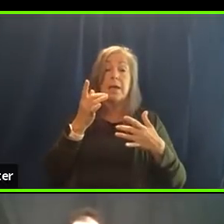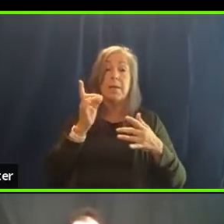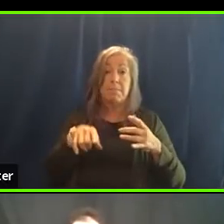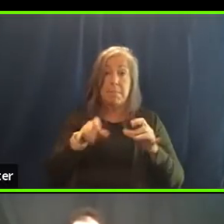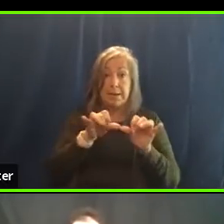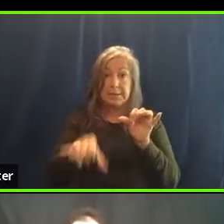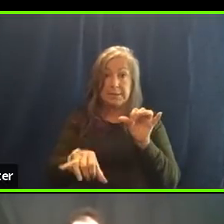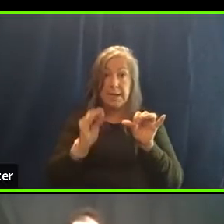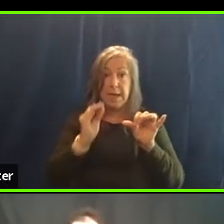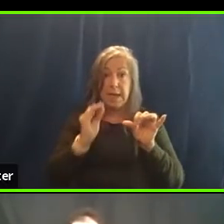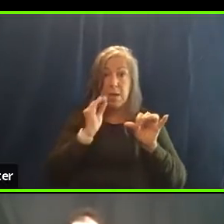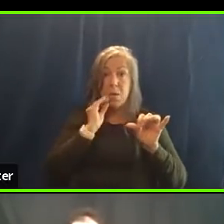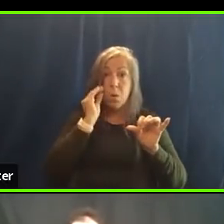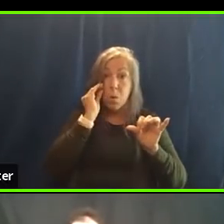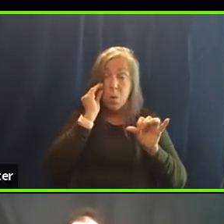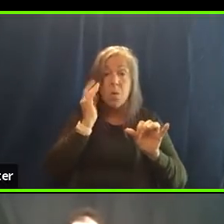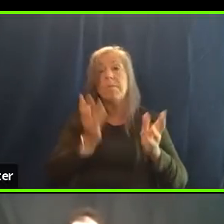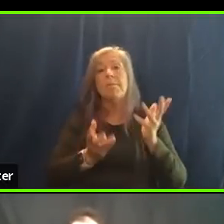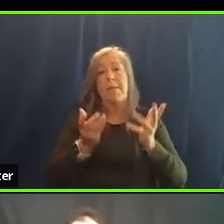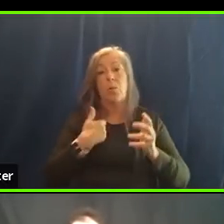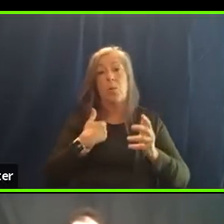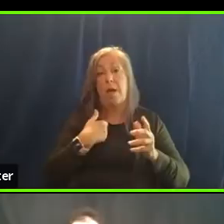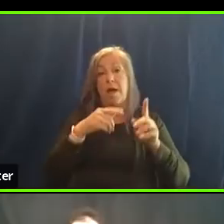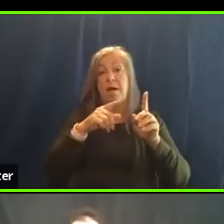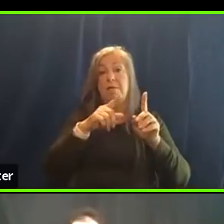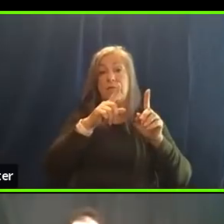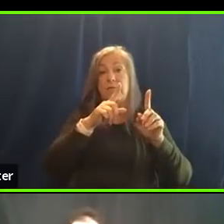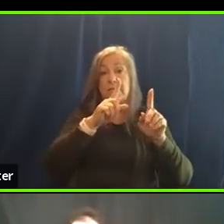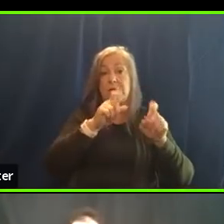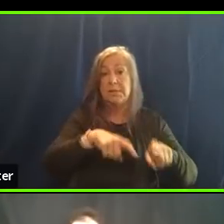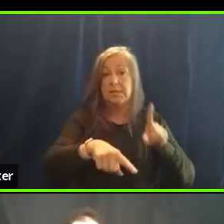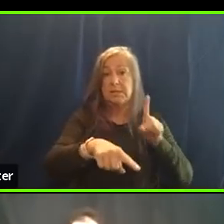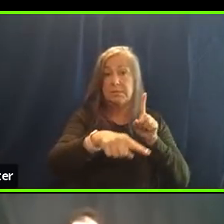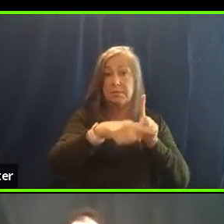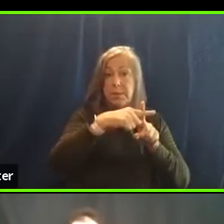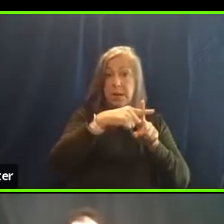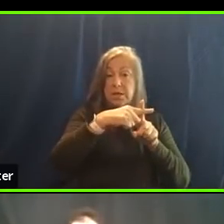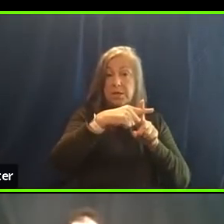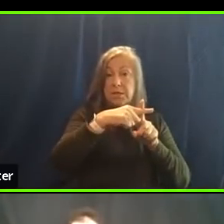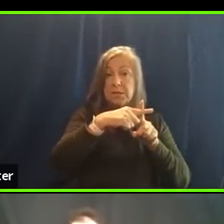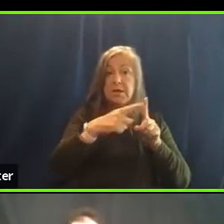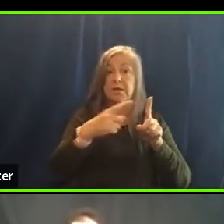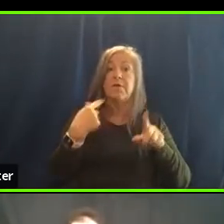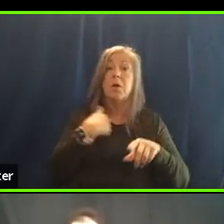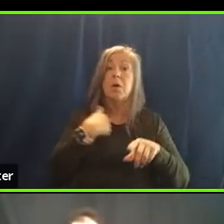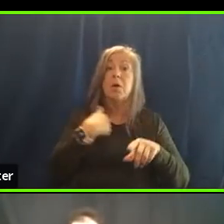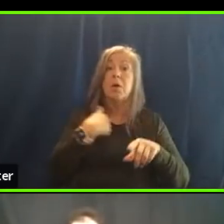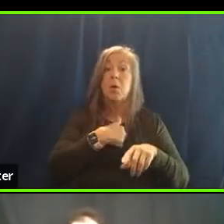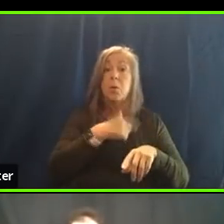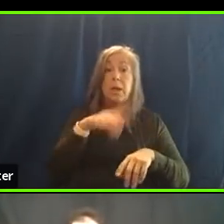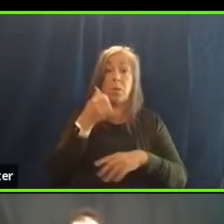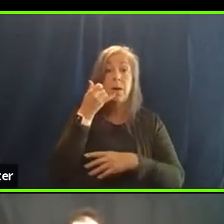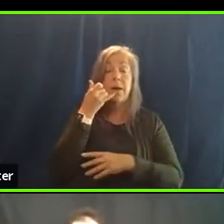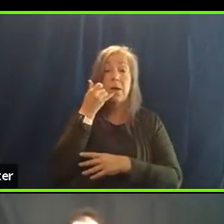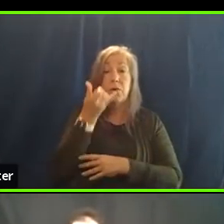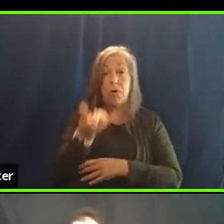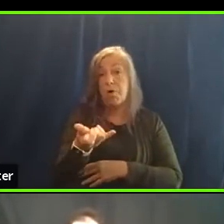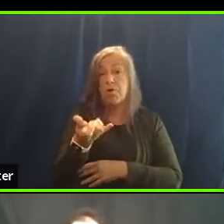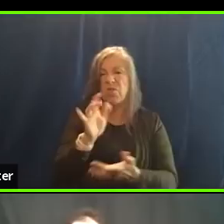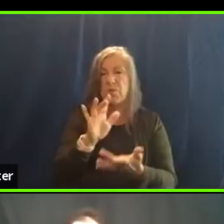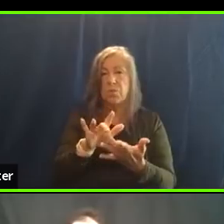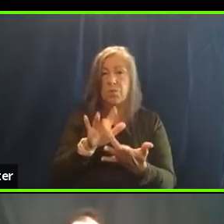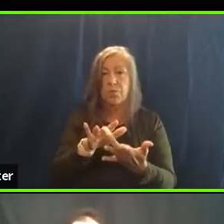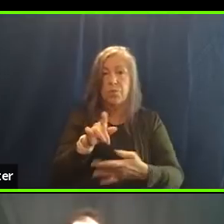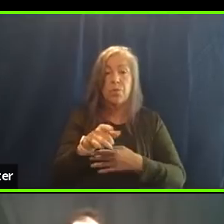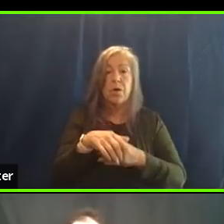positive test for COVID. We will call you, and it might be me that calls you, and we're just going to ask you some basic